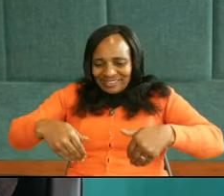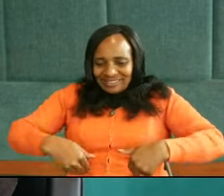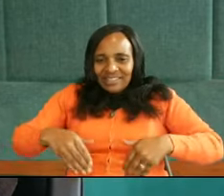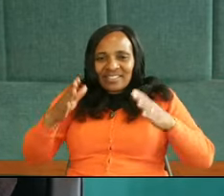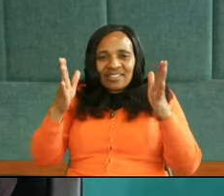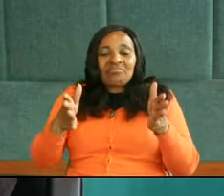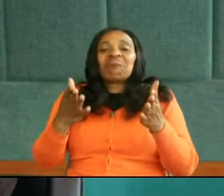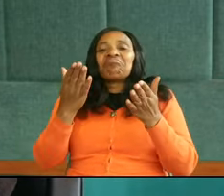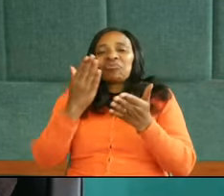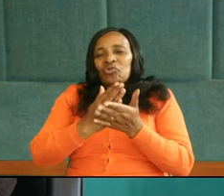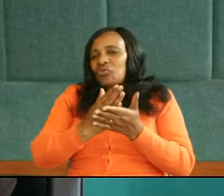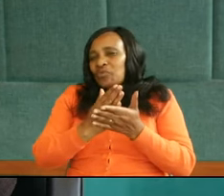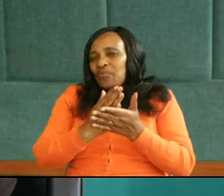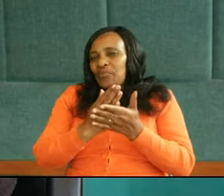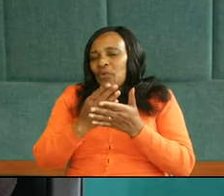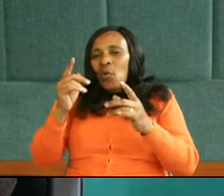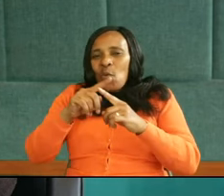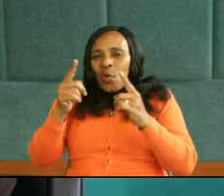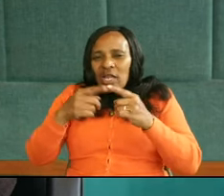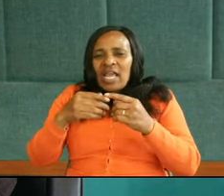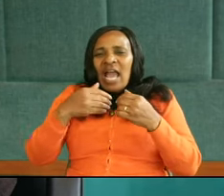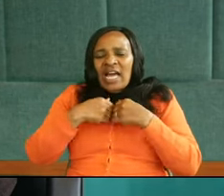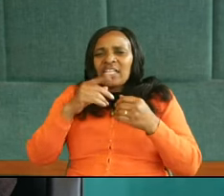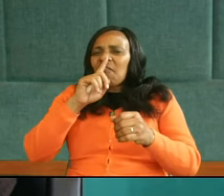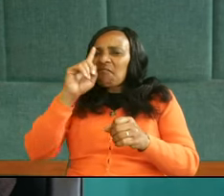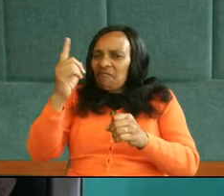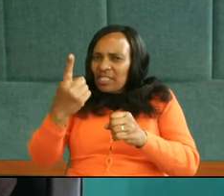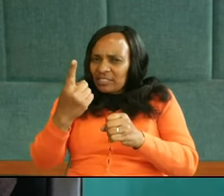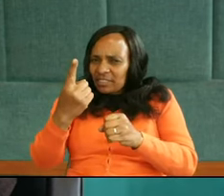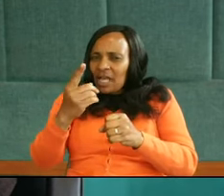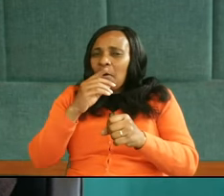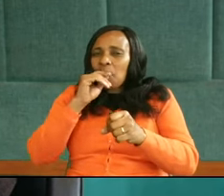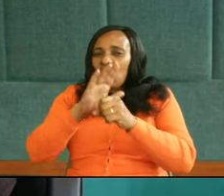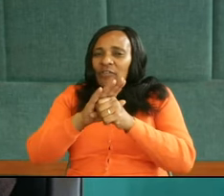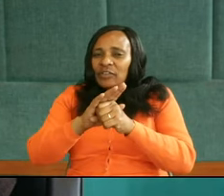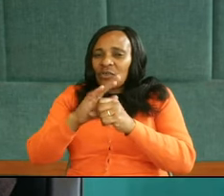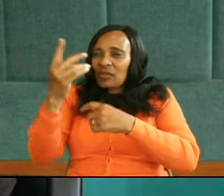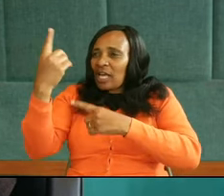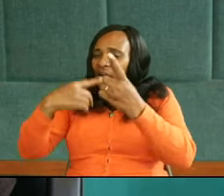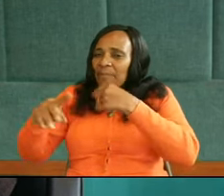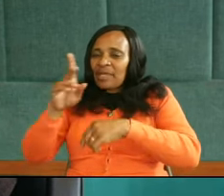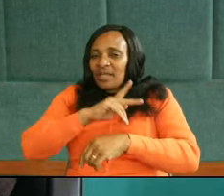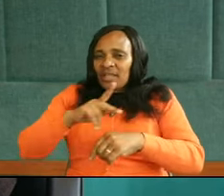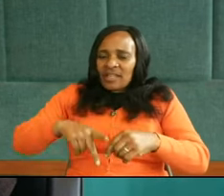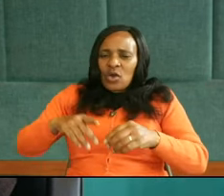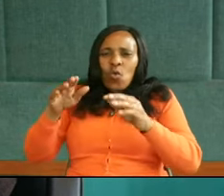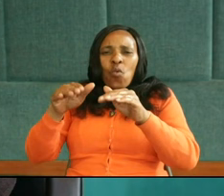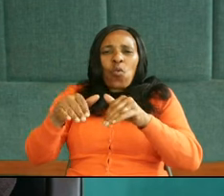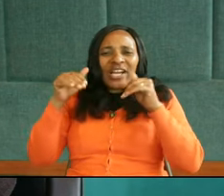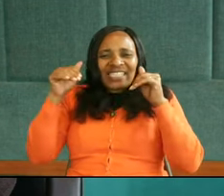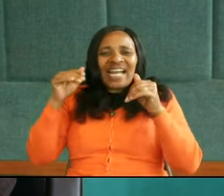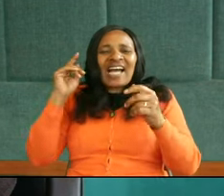guys, right? Yeah. When he had the first promise of becoming king. But he had to wait until his